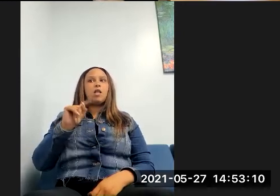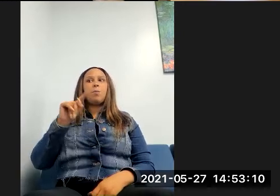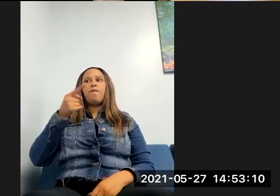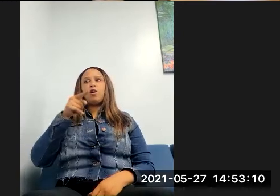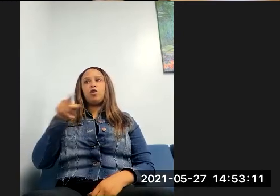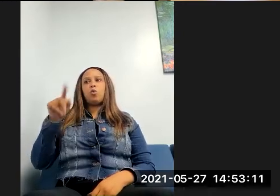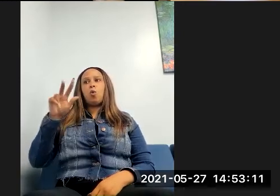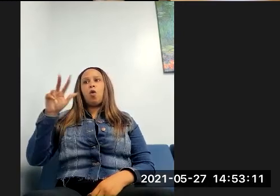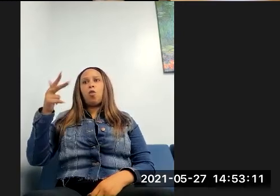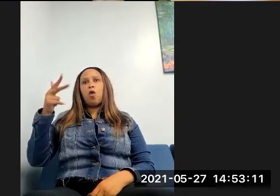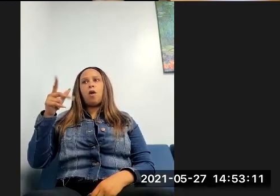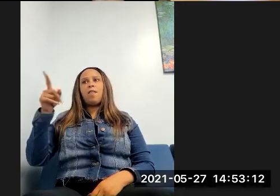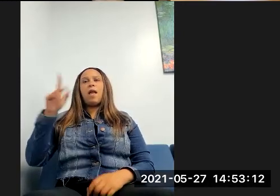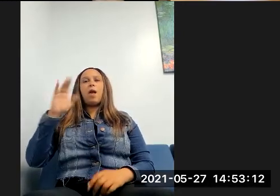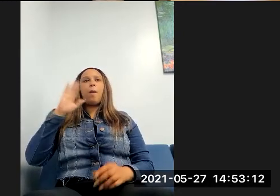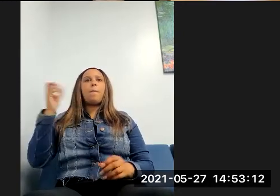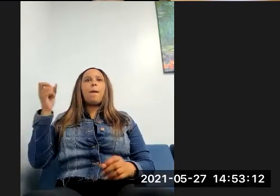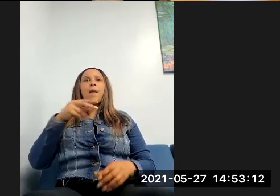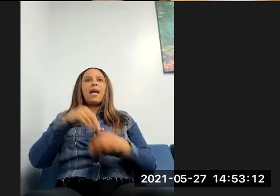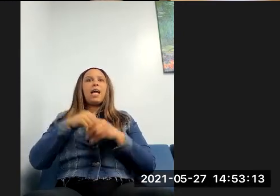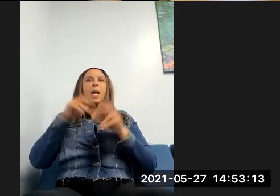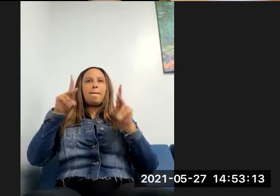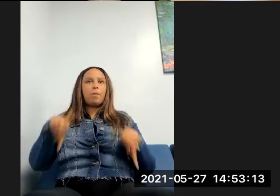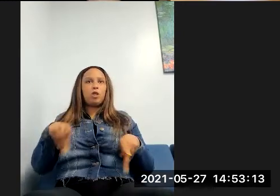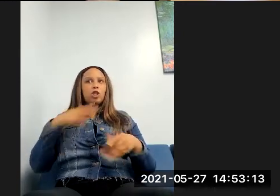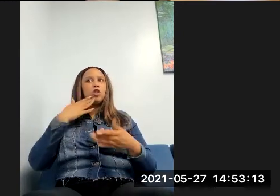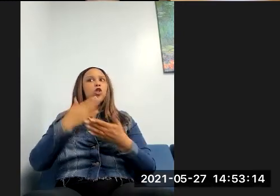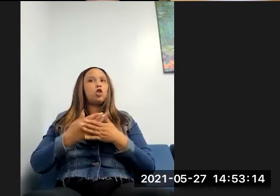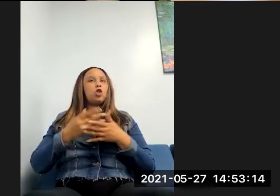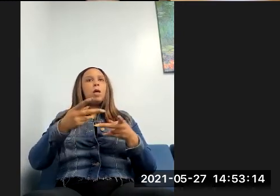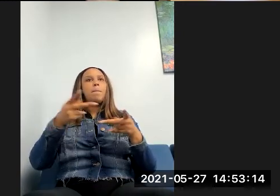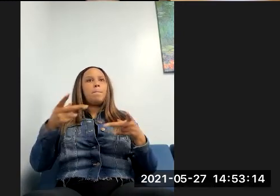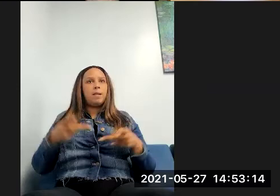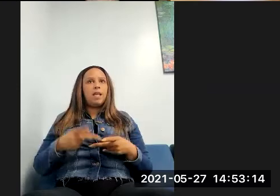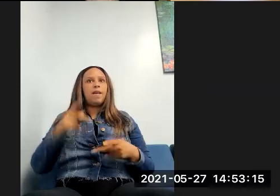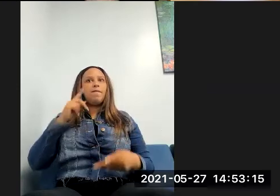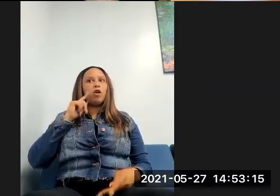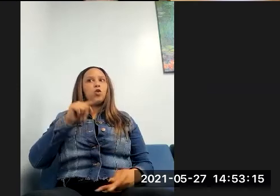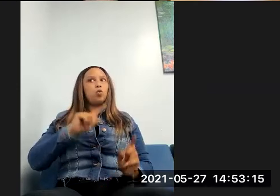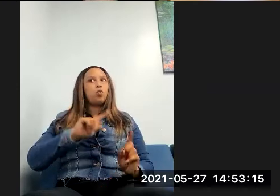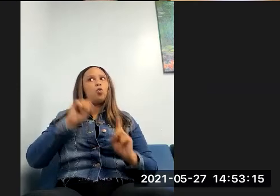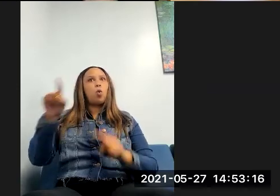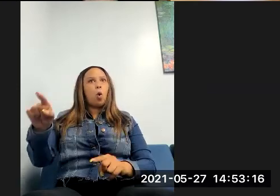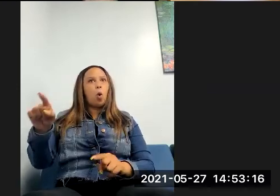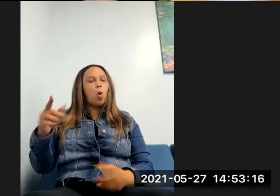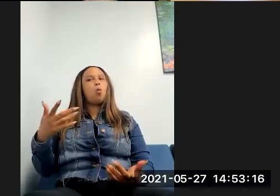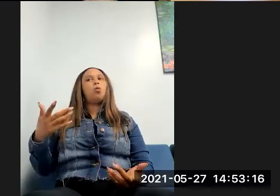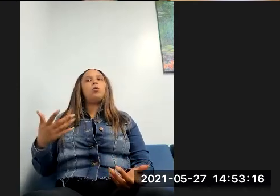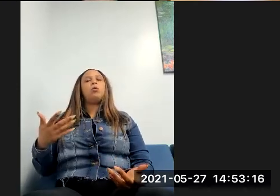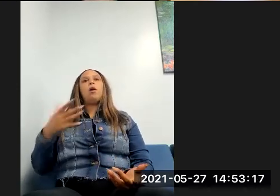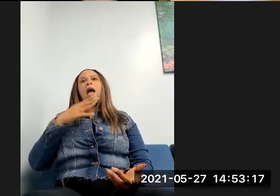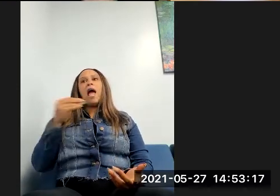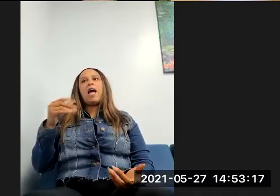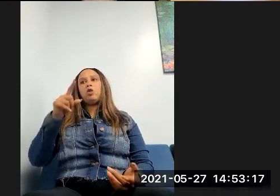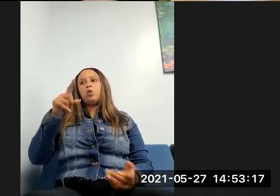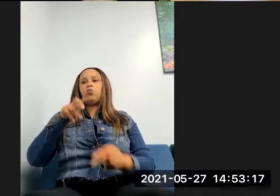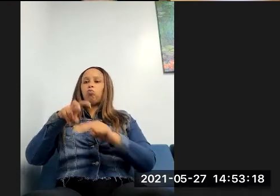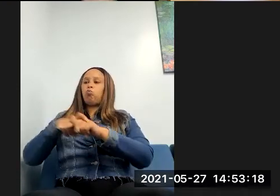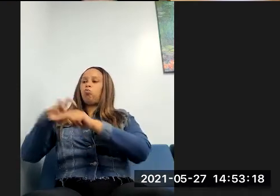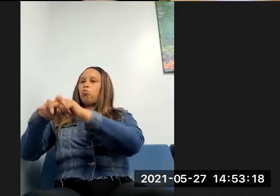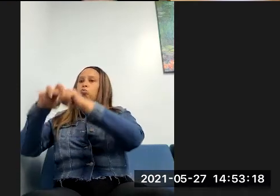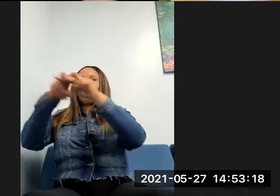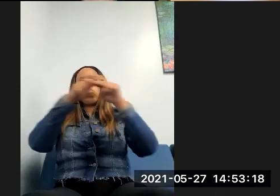back in person. It's a great place to literally go and hop in devices